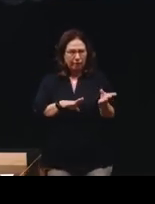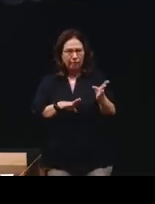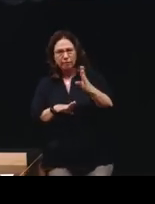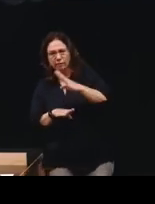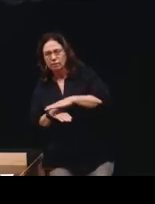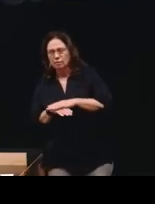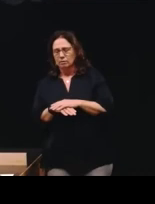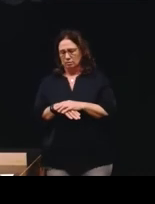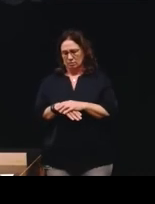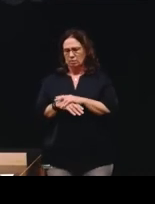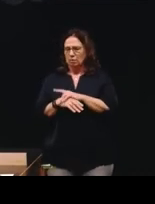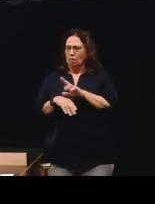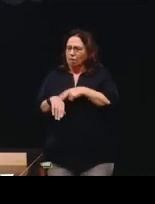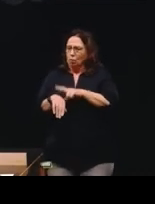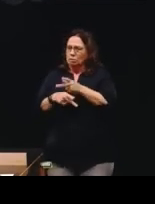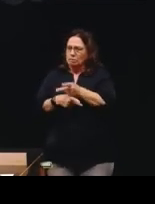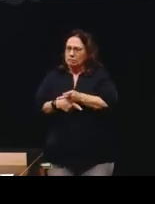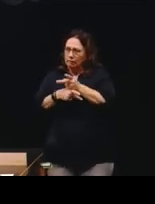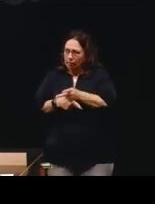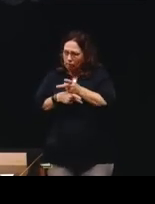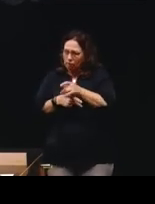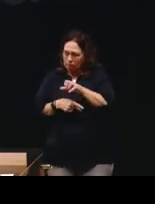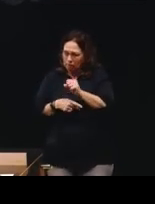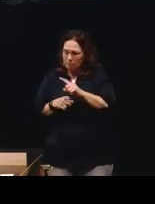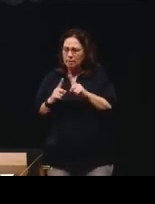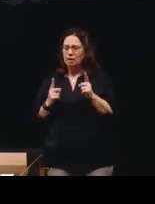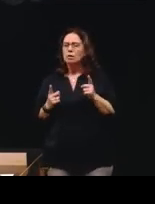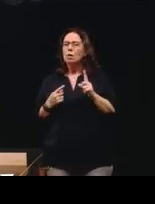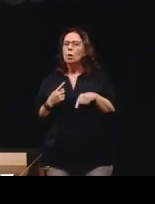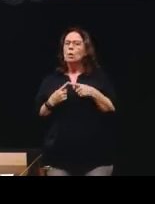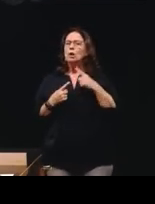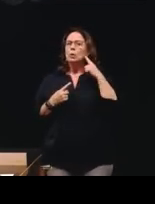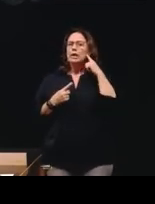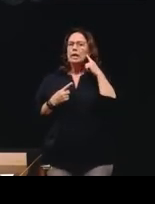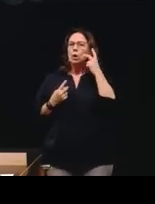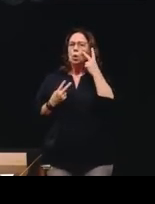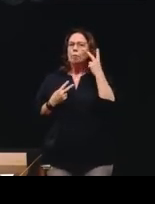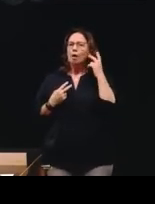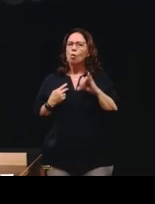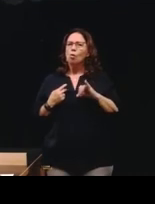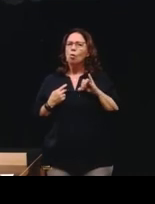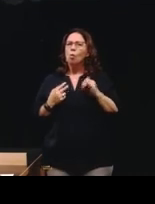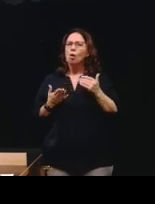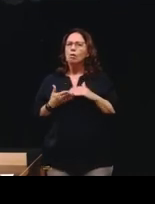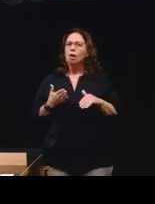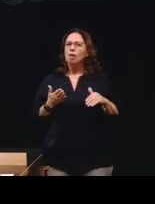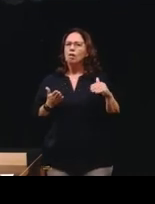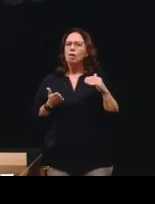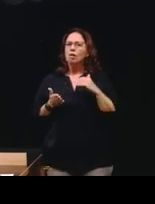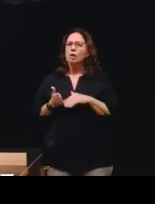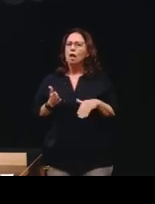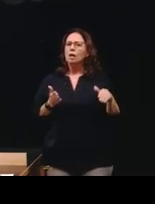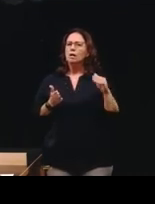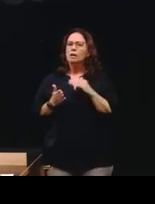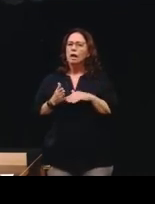Obviously, one wants to be cautious about status epilepticus, but when you hear this retrospectively over and over again as part of the